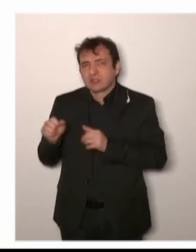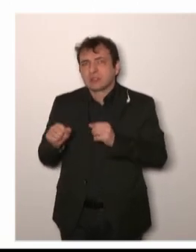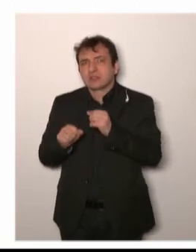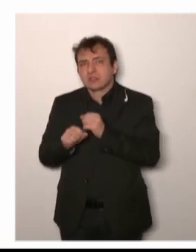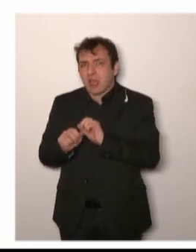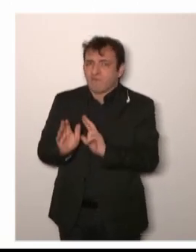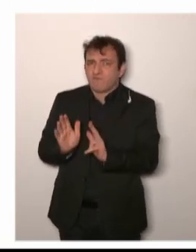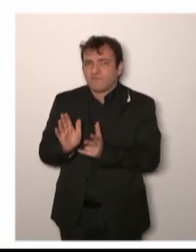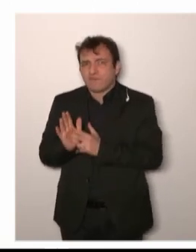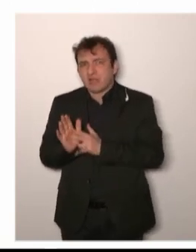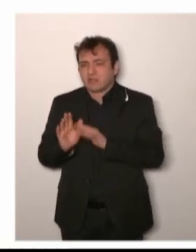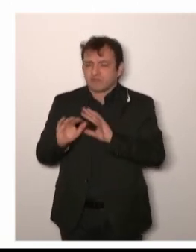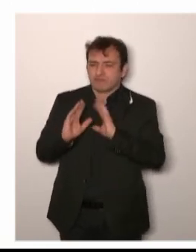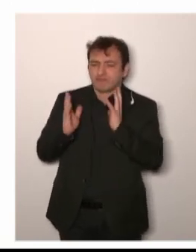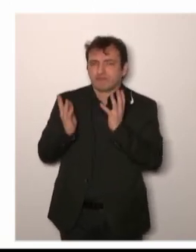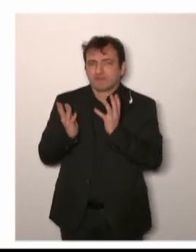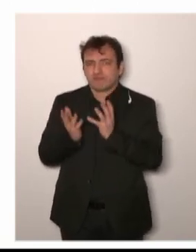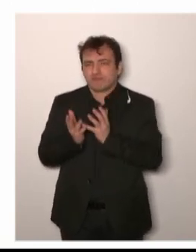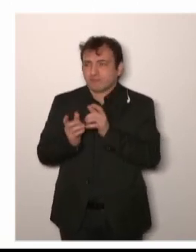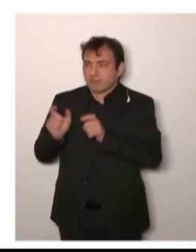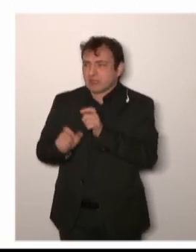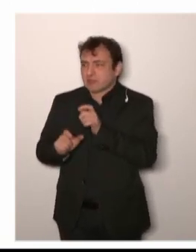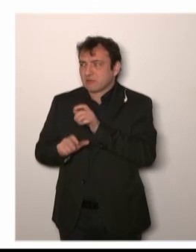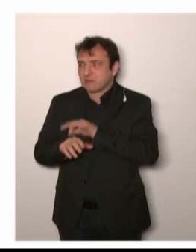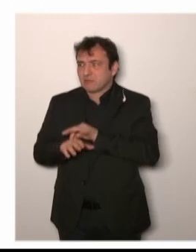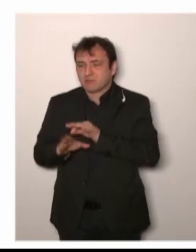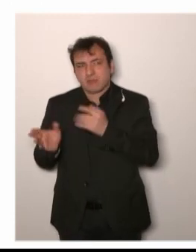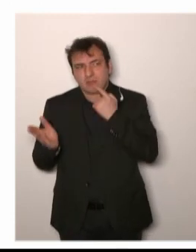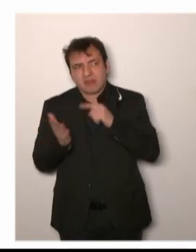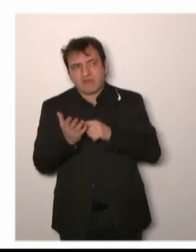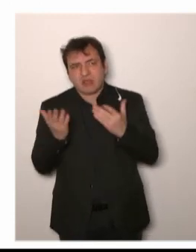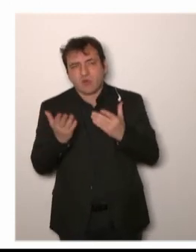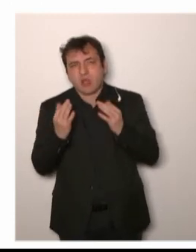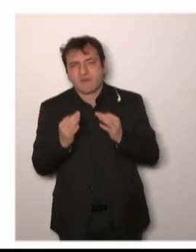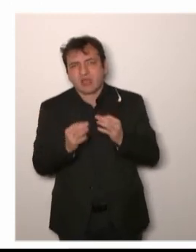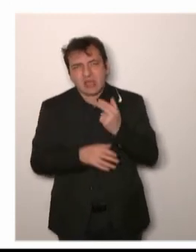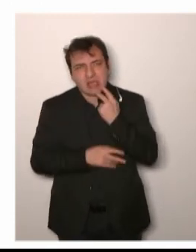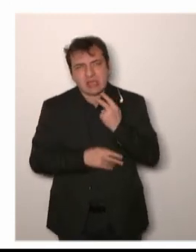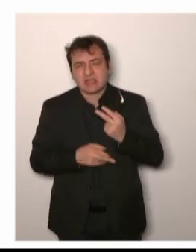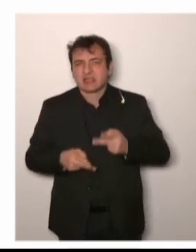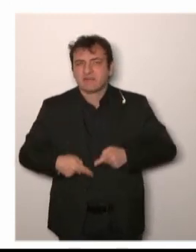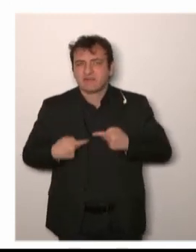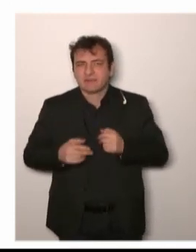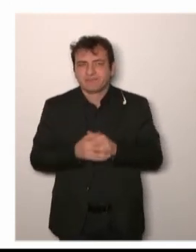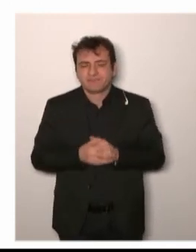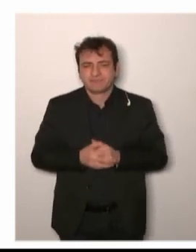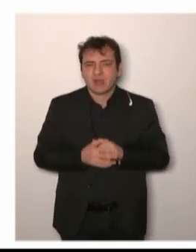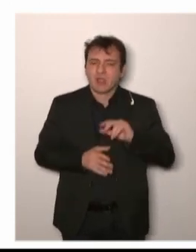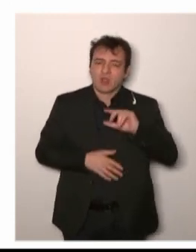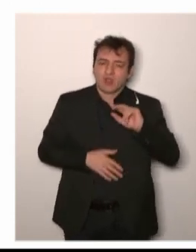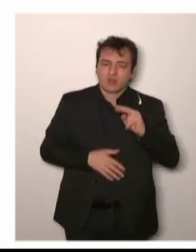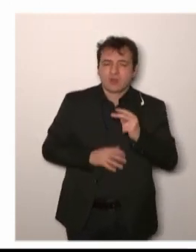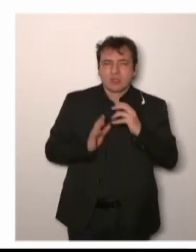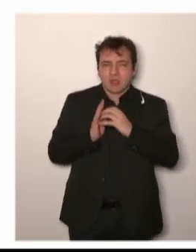preference measures for cancer patients and survivors. The second amendment to the program, to the work program with additional topics,